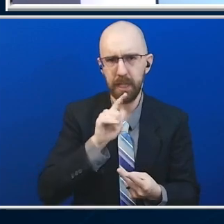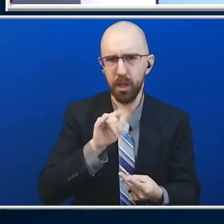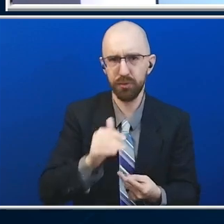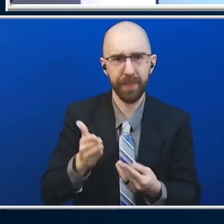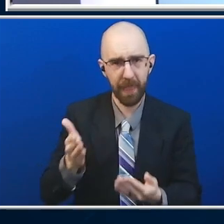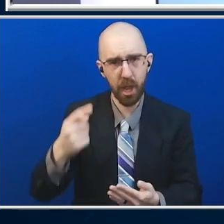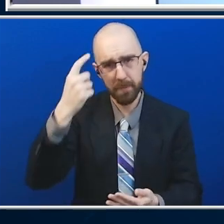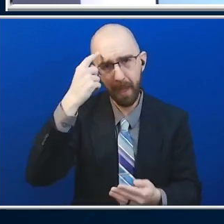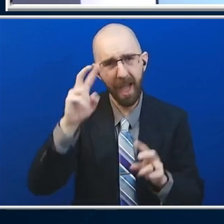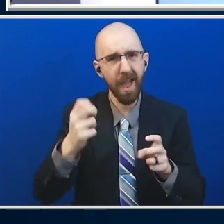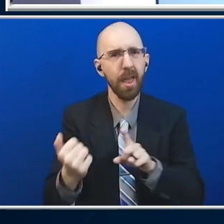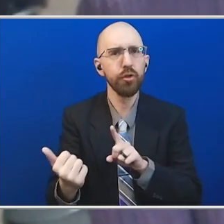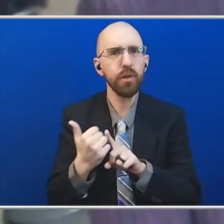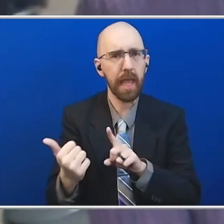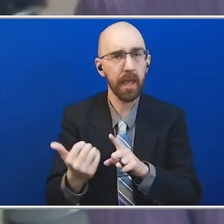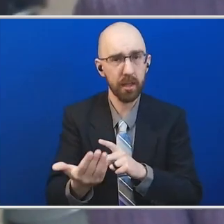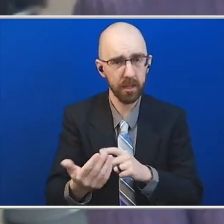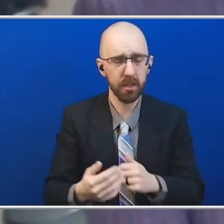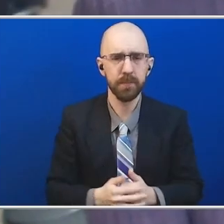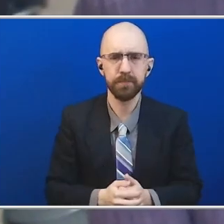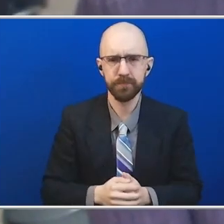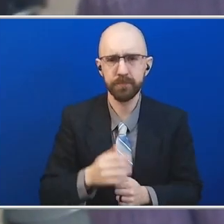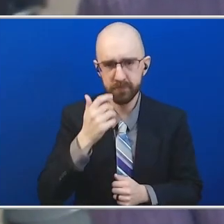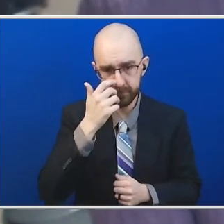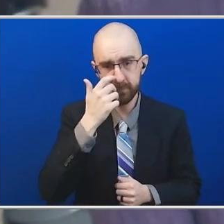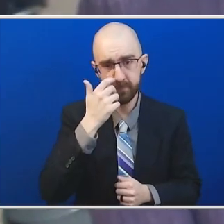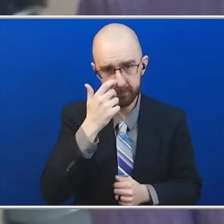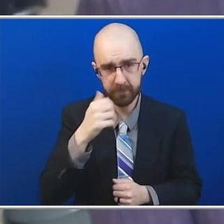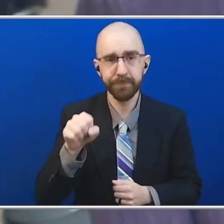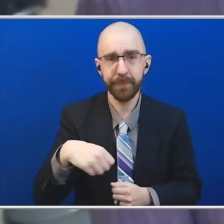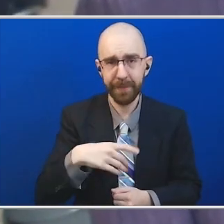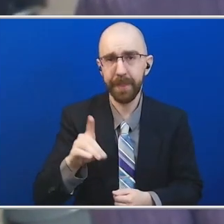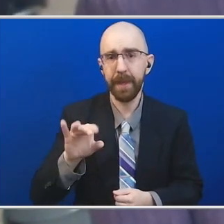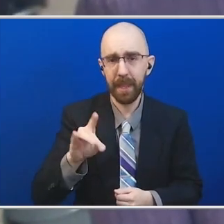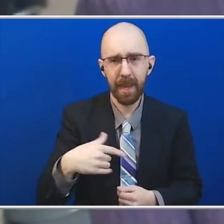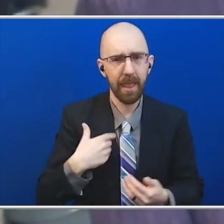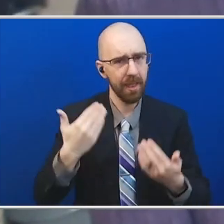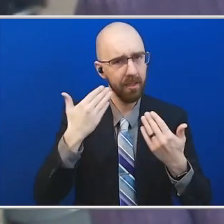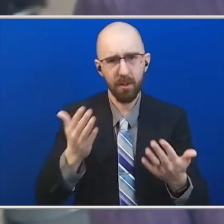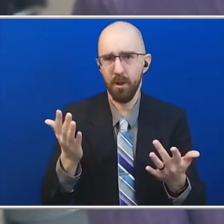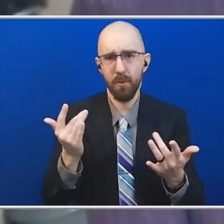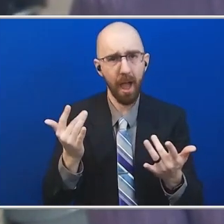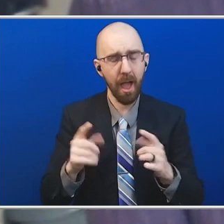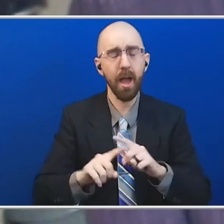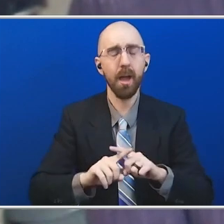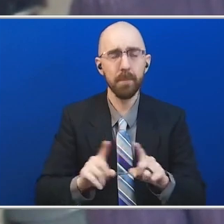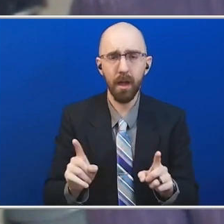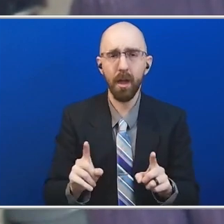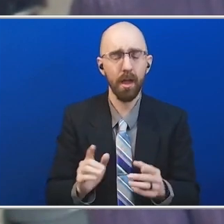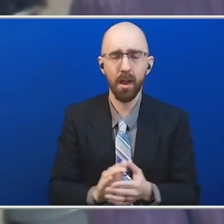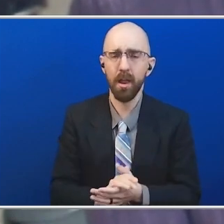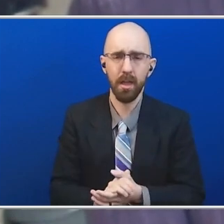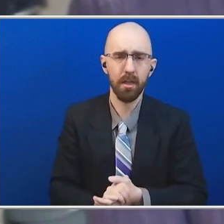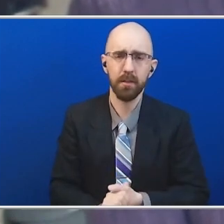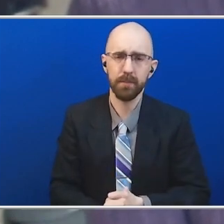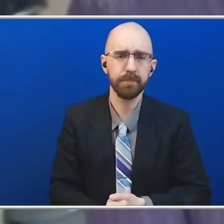trick on you? Yes, I did. I don't know why, but